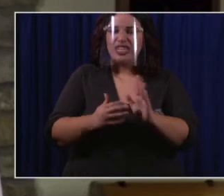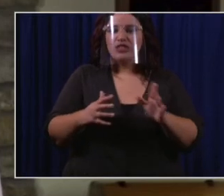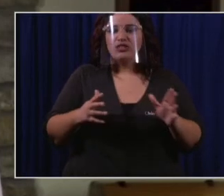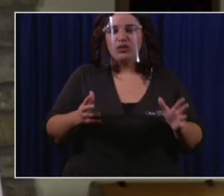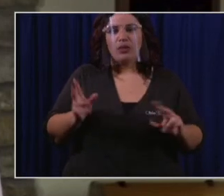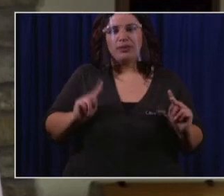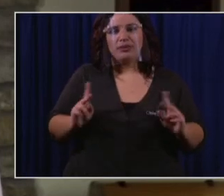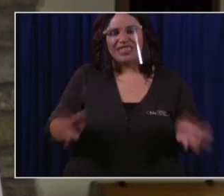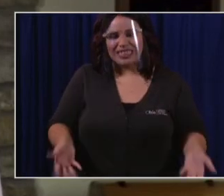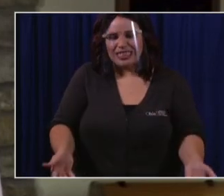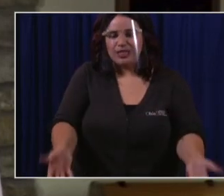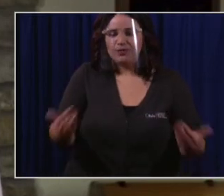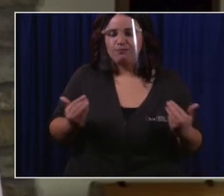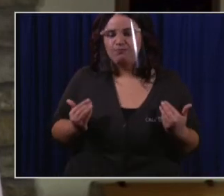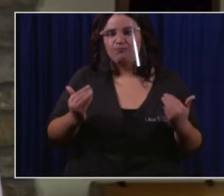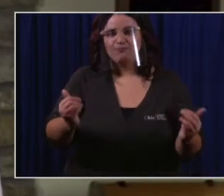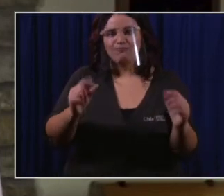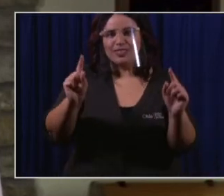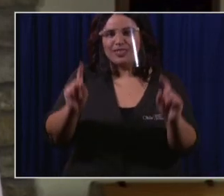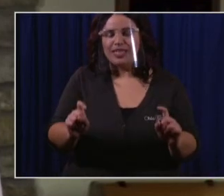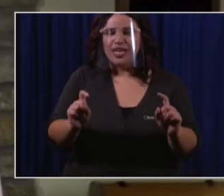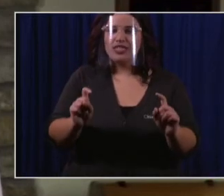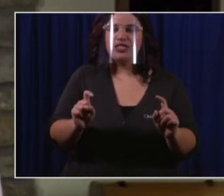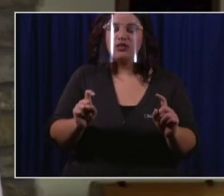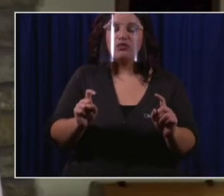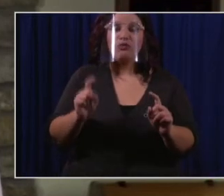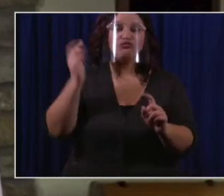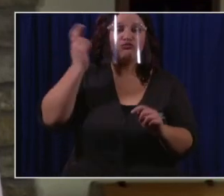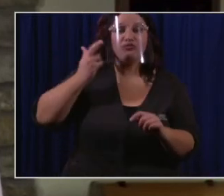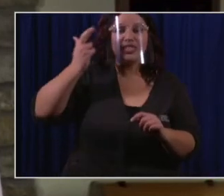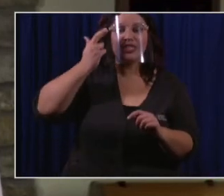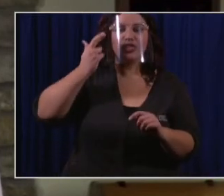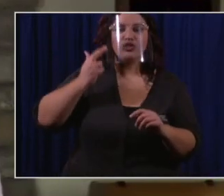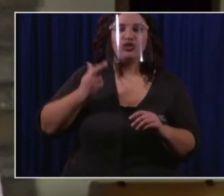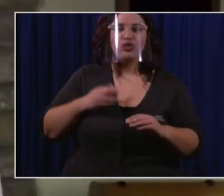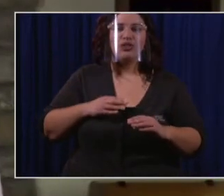people to get testing as a more of a preventive measure?